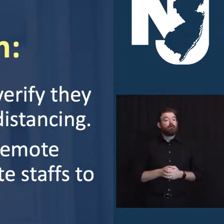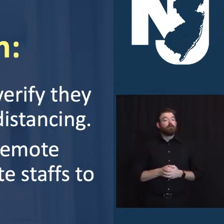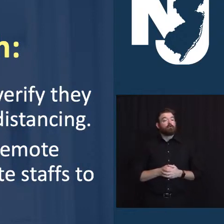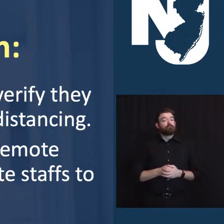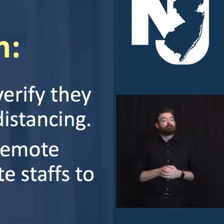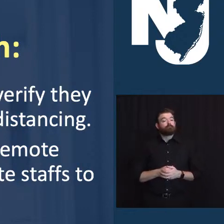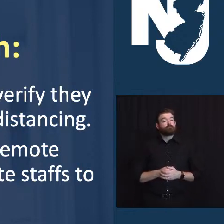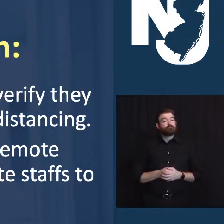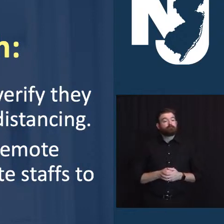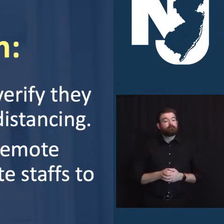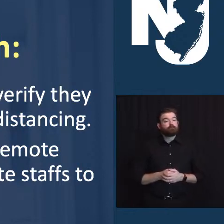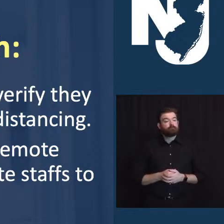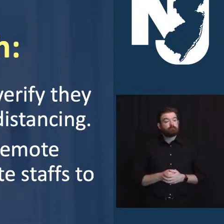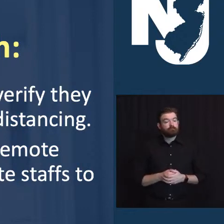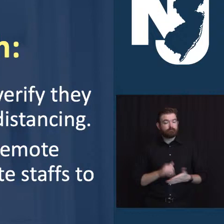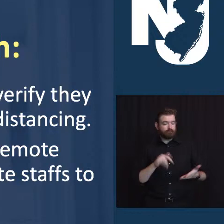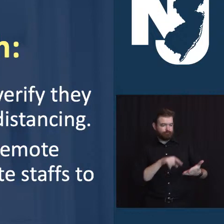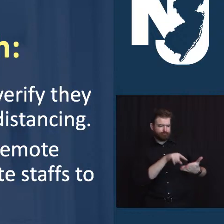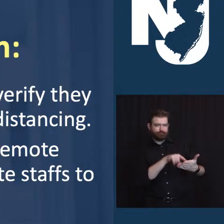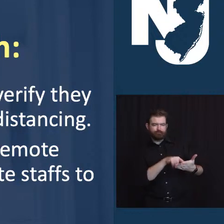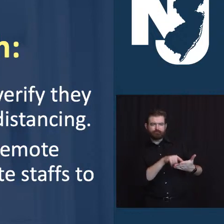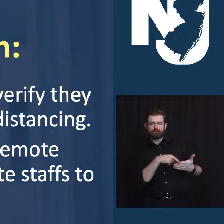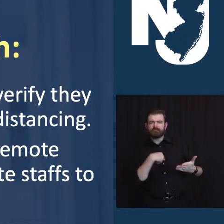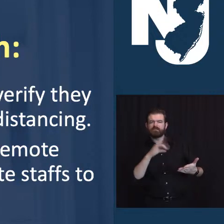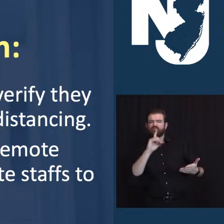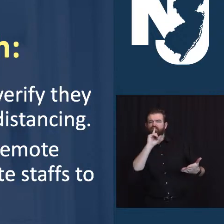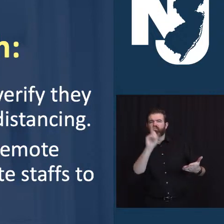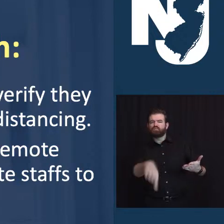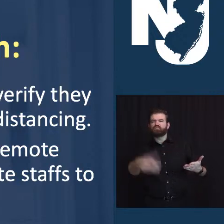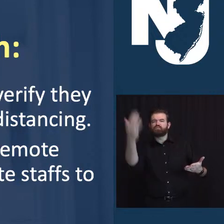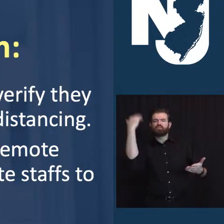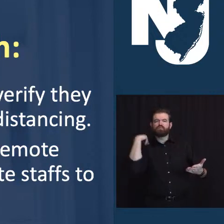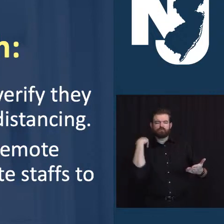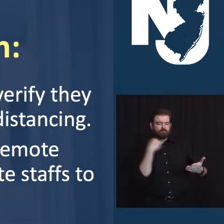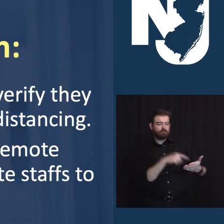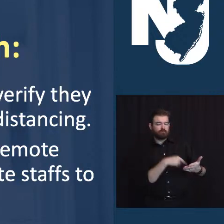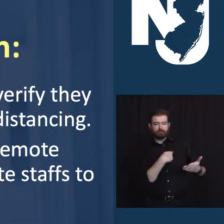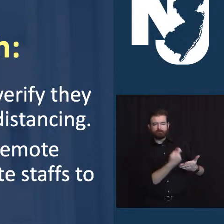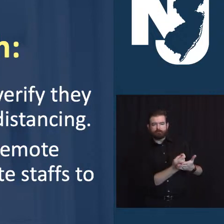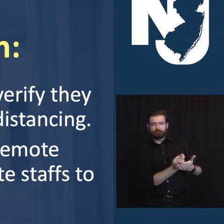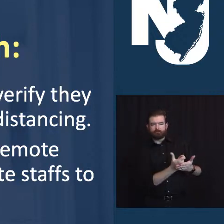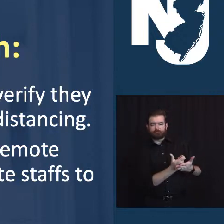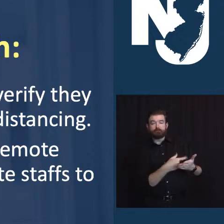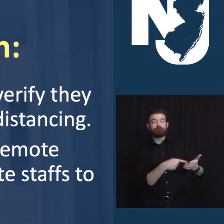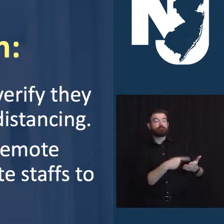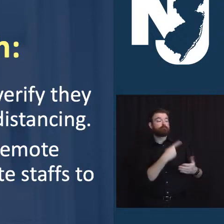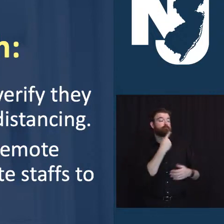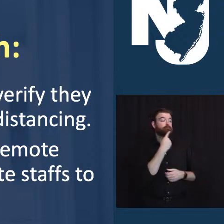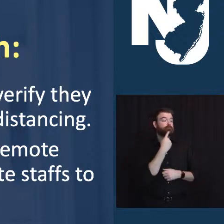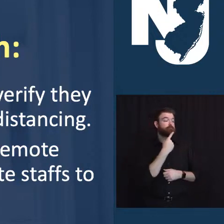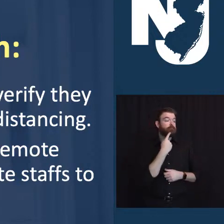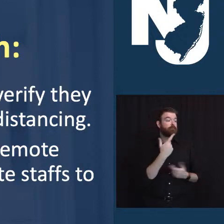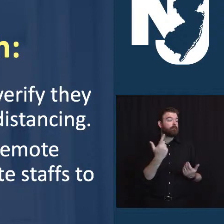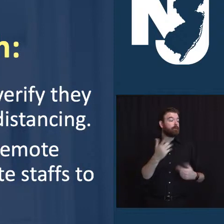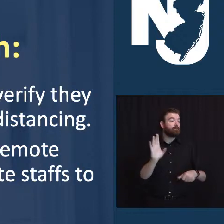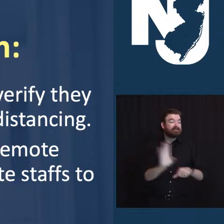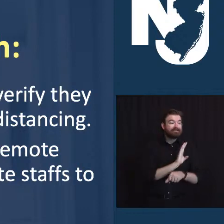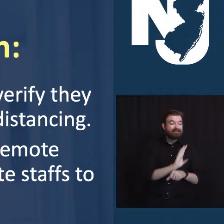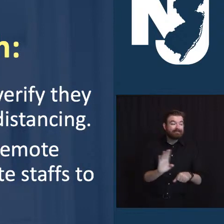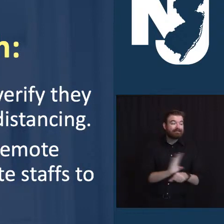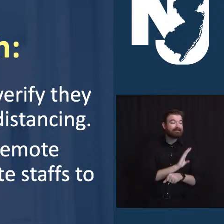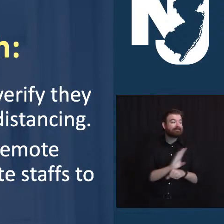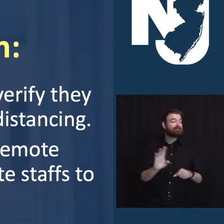requires businesses or nonprofits to accommodate remote working arrangements and to reduce their on-site staffs to the minimal